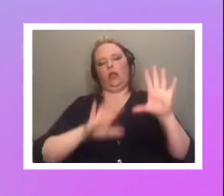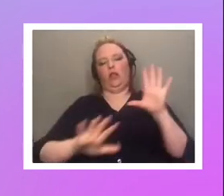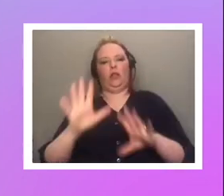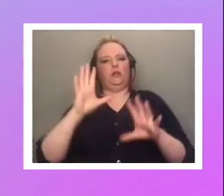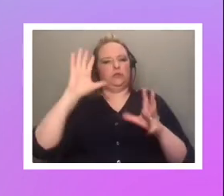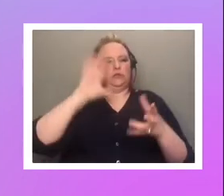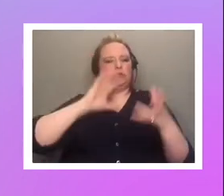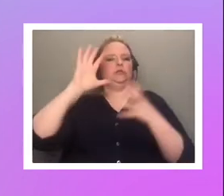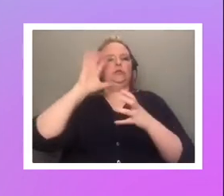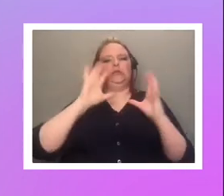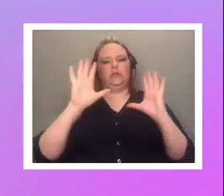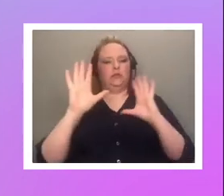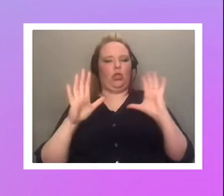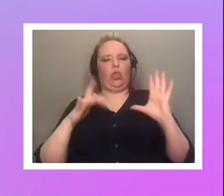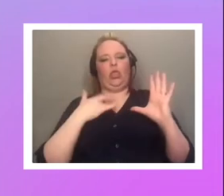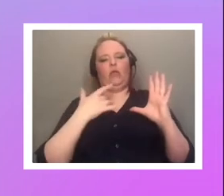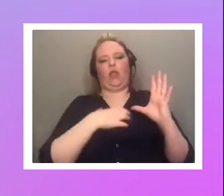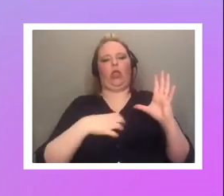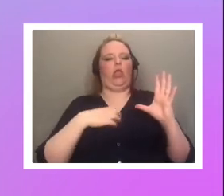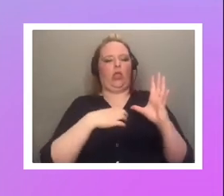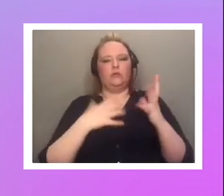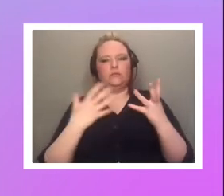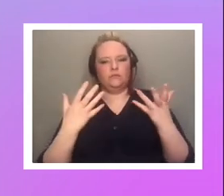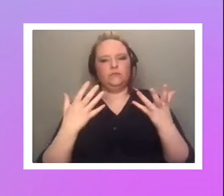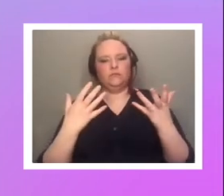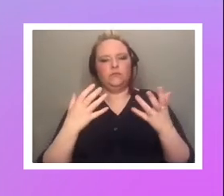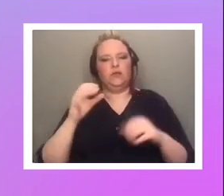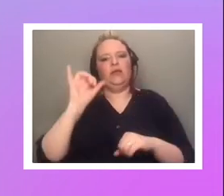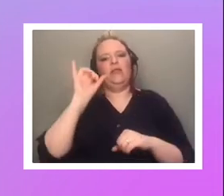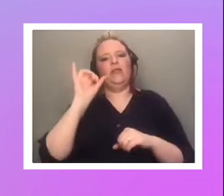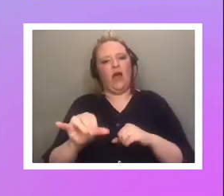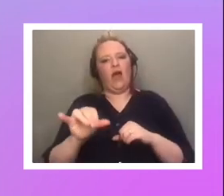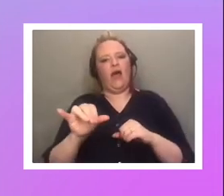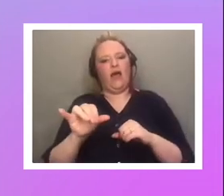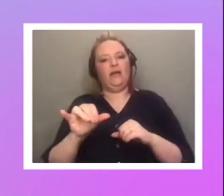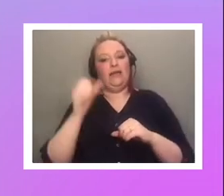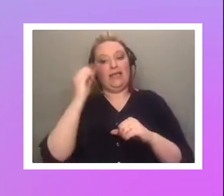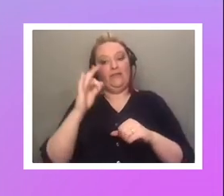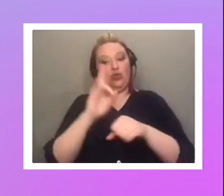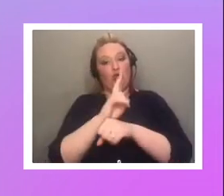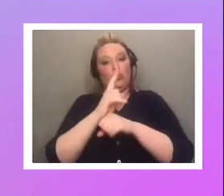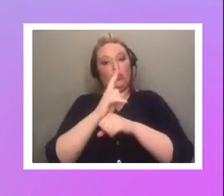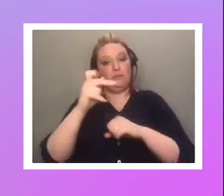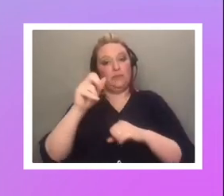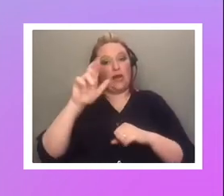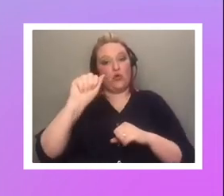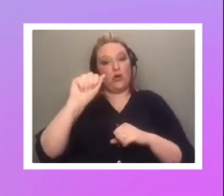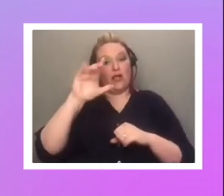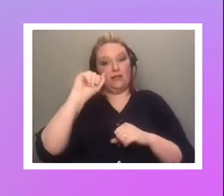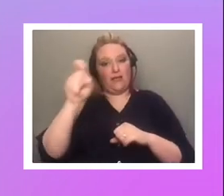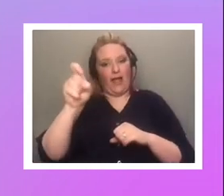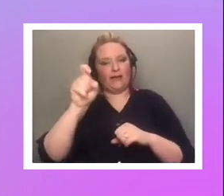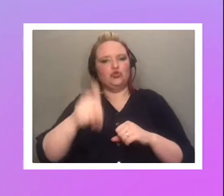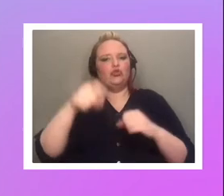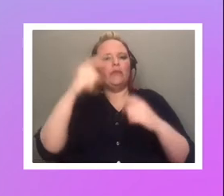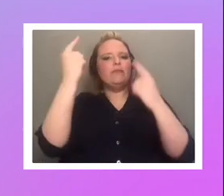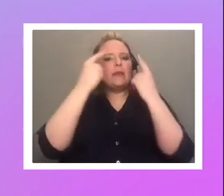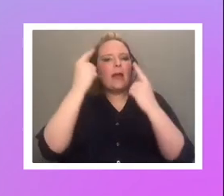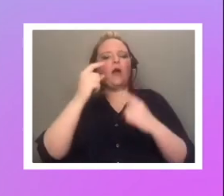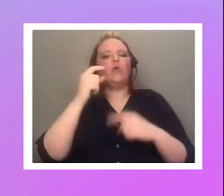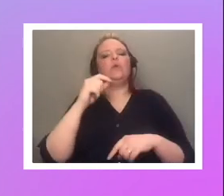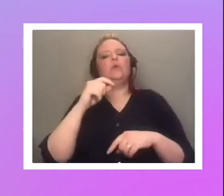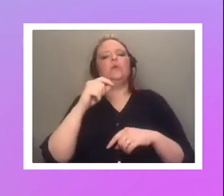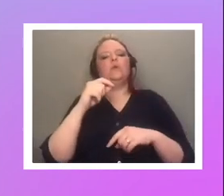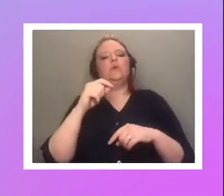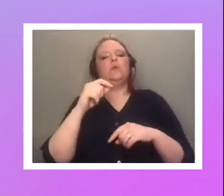feeling. So I feel like, you know, this is definitely a thing that if you're using parallax, you want to consider, or you should very much